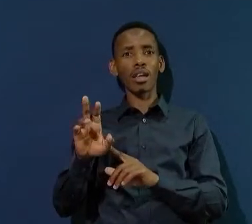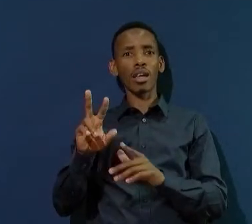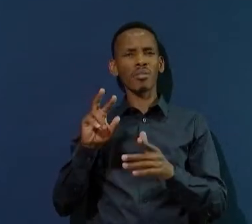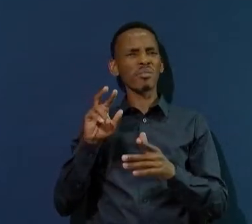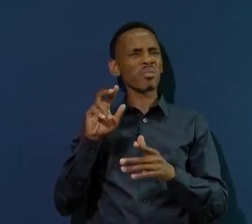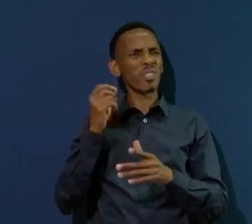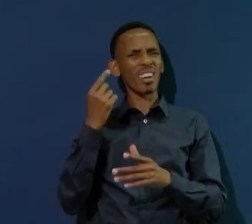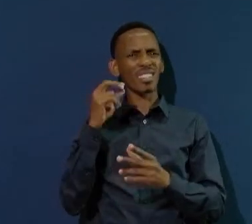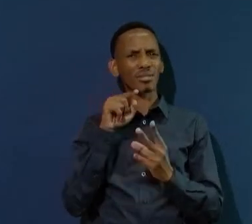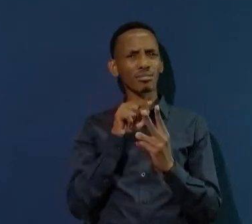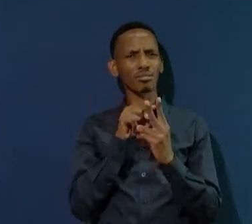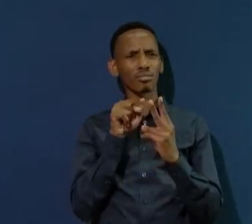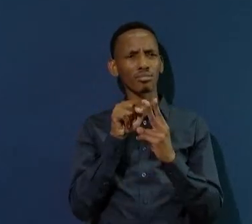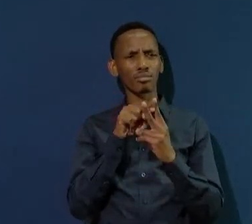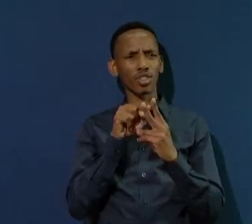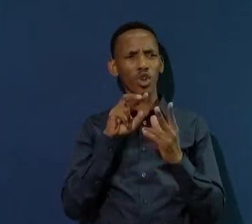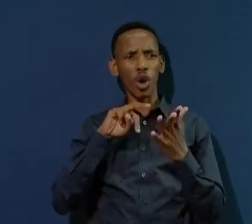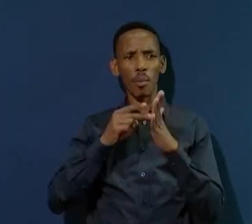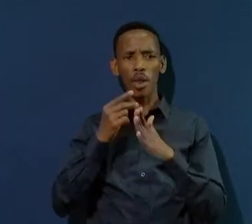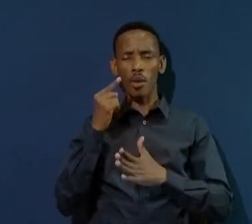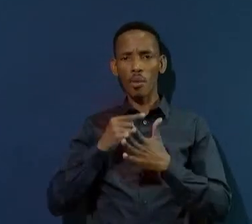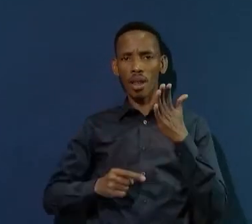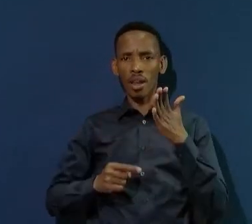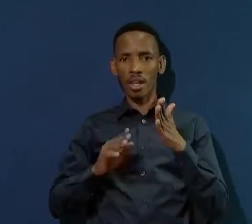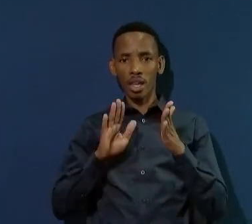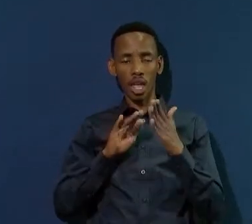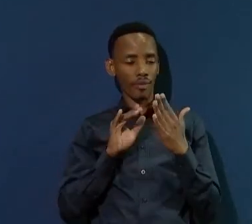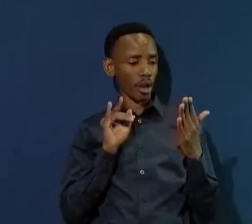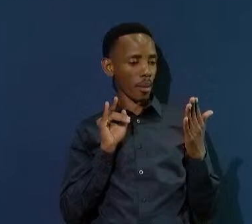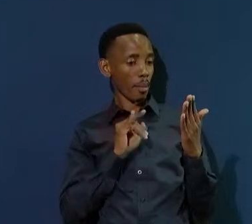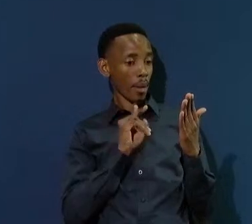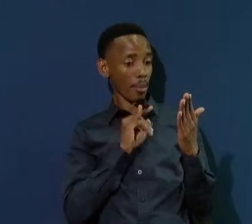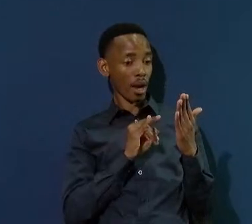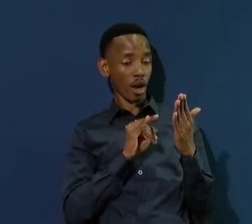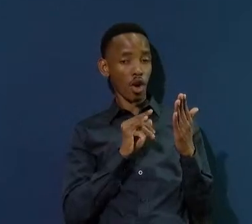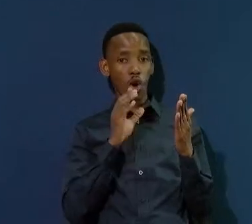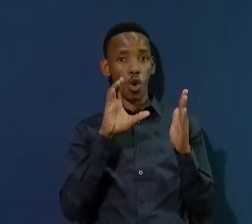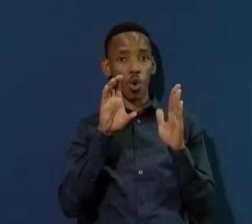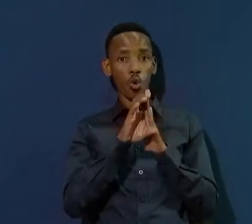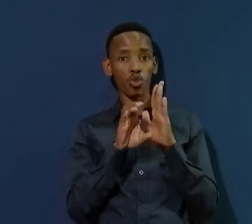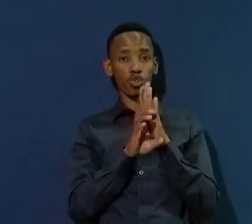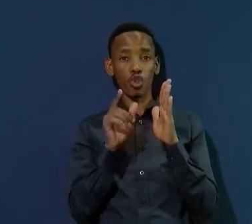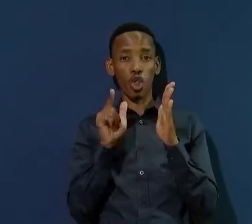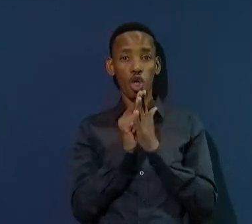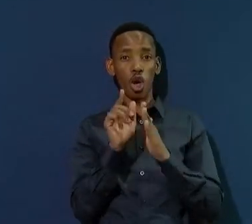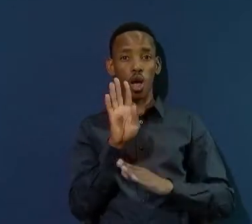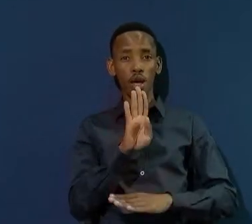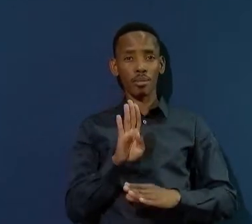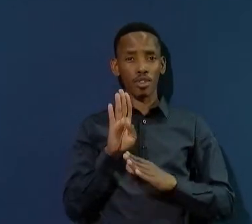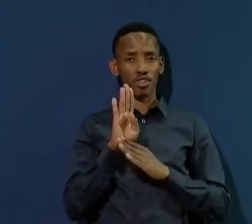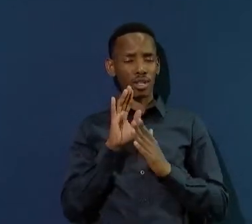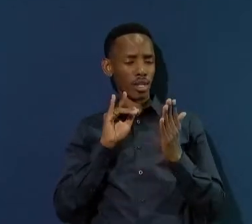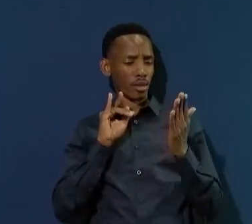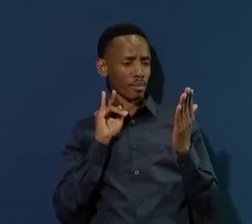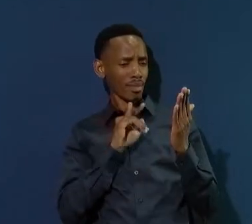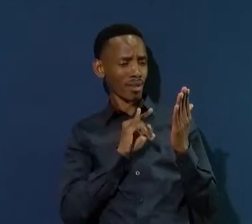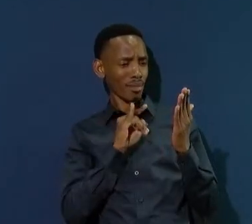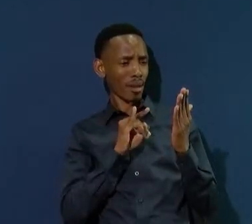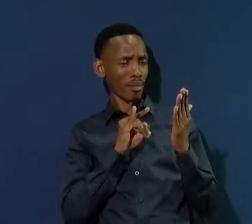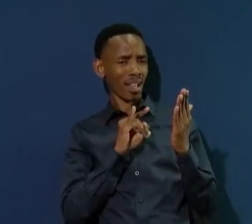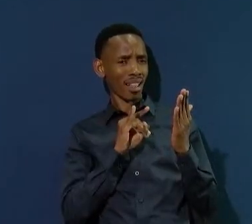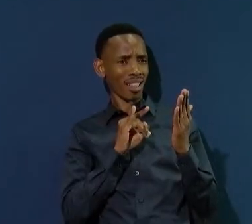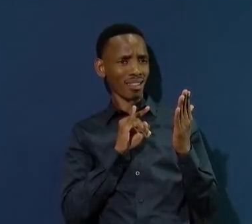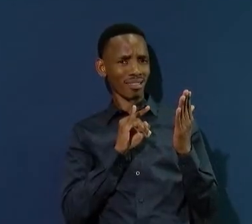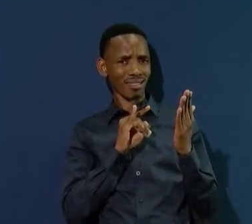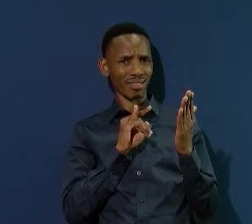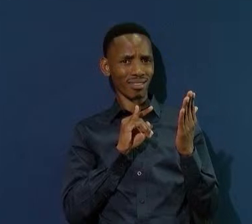ra eng kana ke mahoko a leng gore la o lebella molao motheo wa lehatshe la Botswana o tla itlhela ntse le ho gore semamang shall